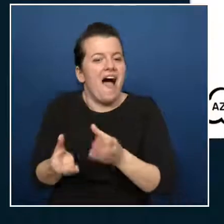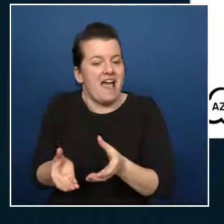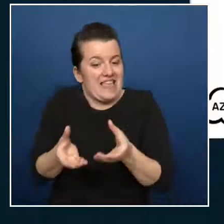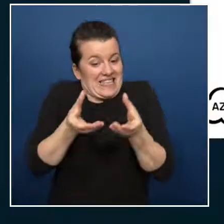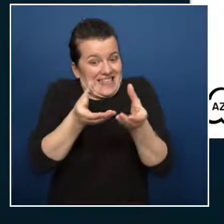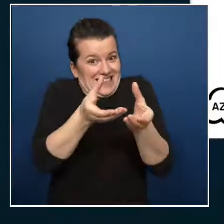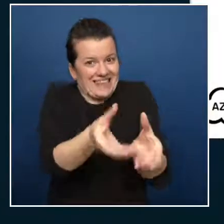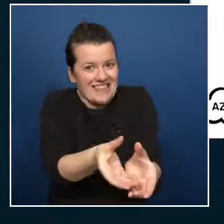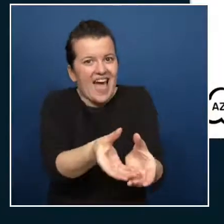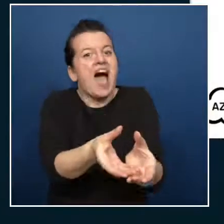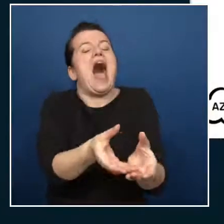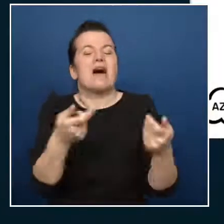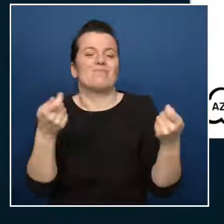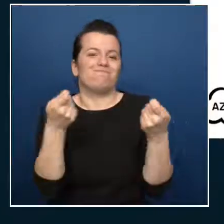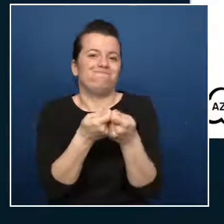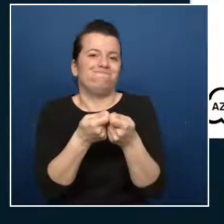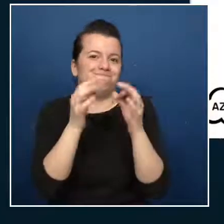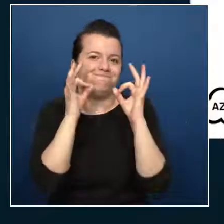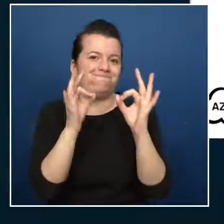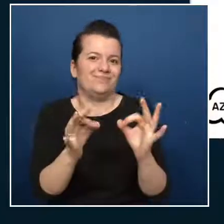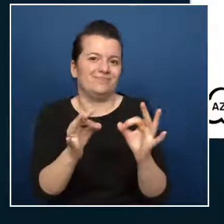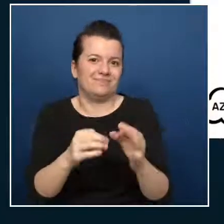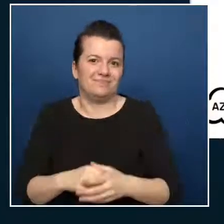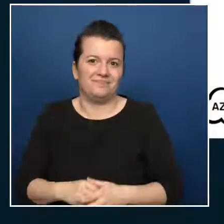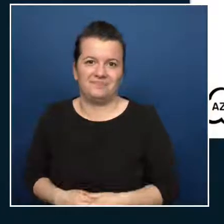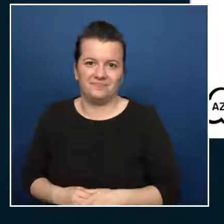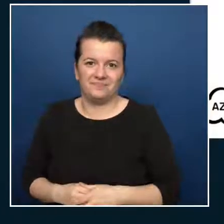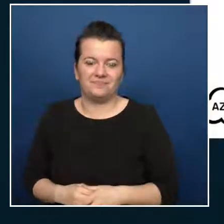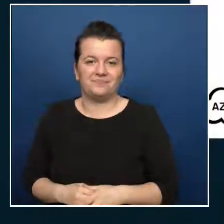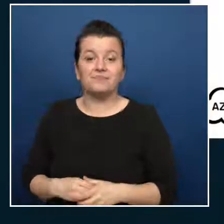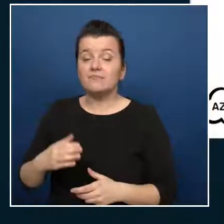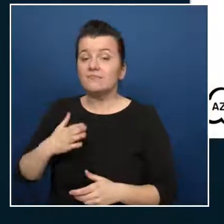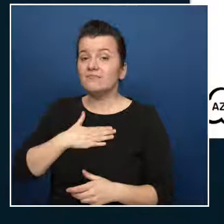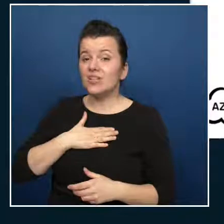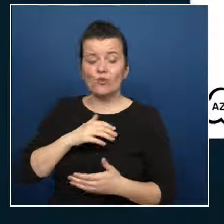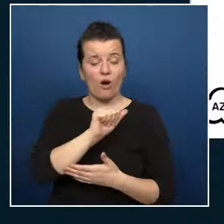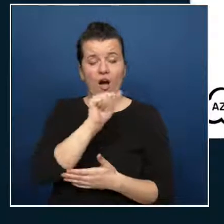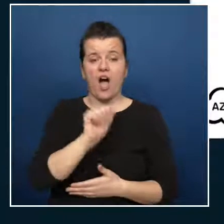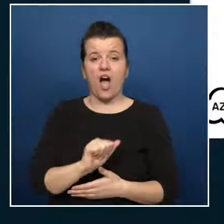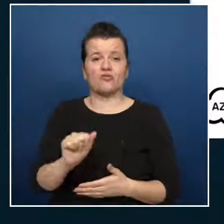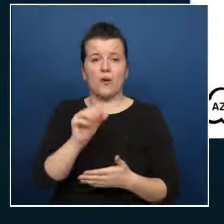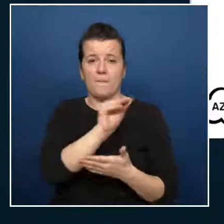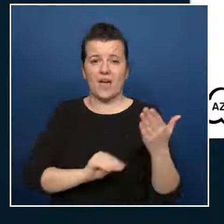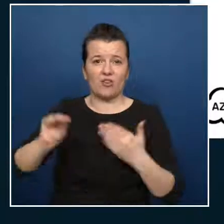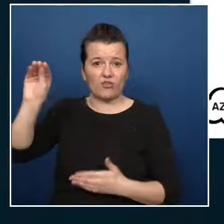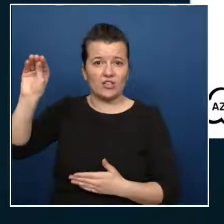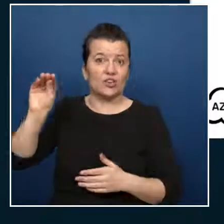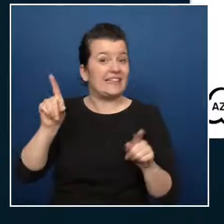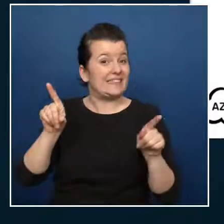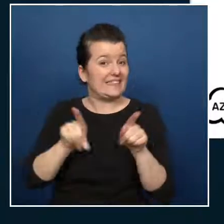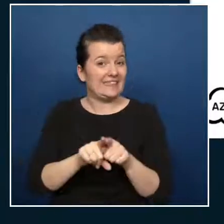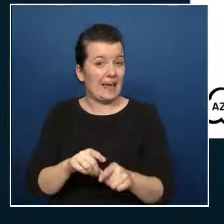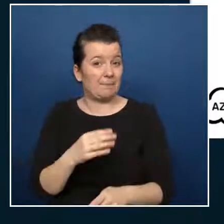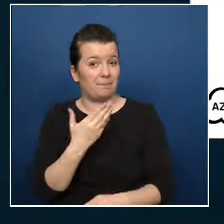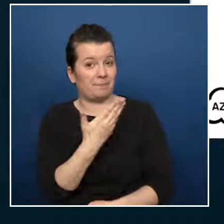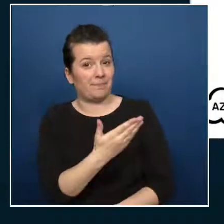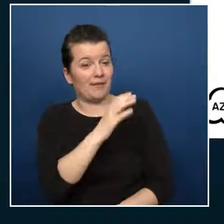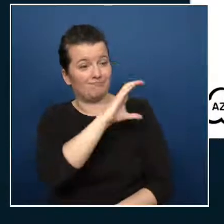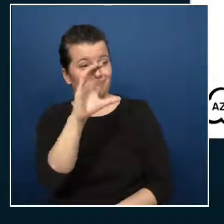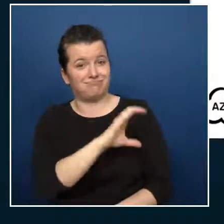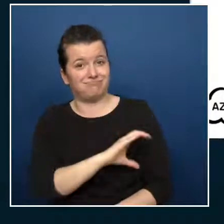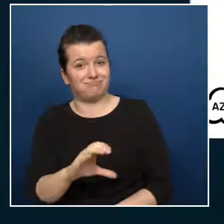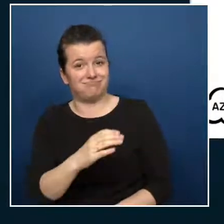And I wanted to share this because my Azure migration project is kind of like this. It kind of like illustrate this